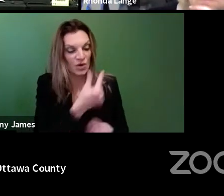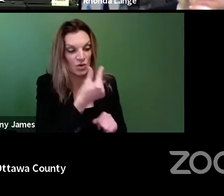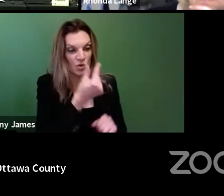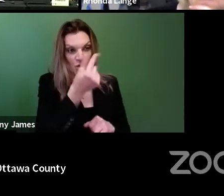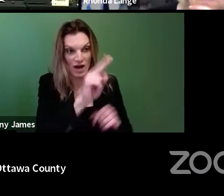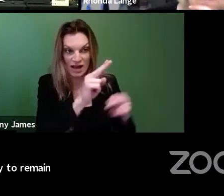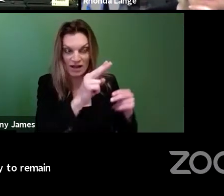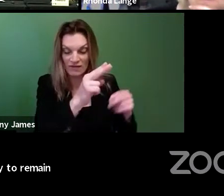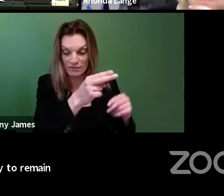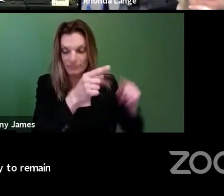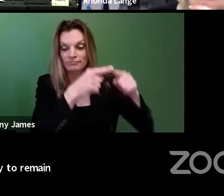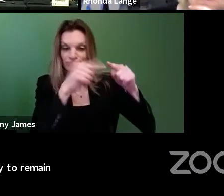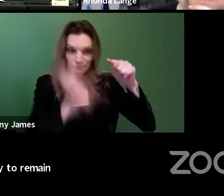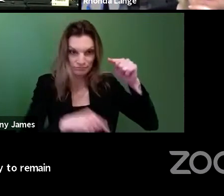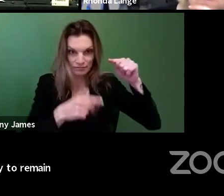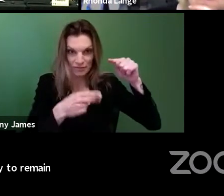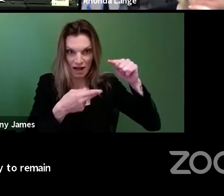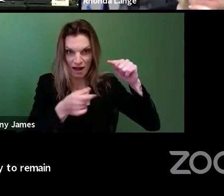down to Holland and across.